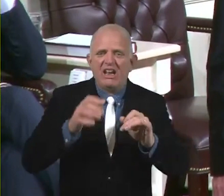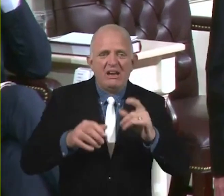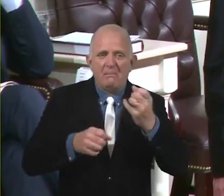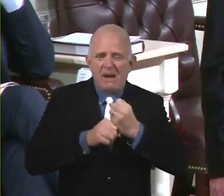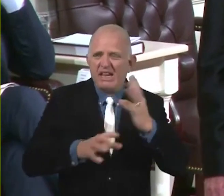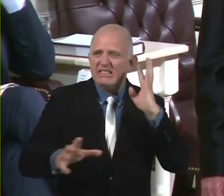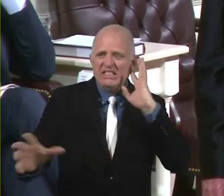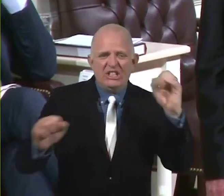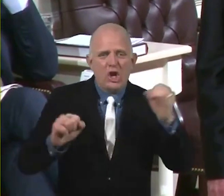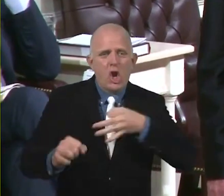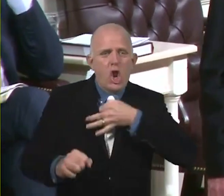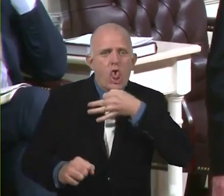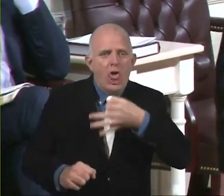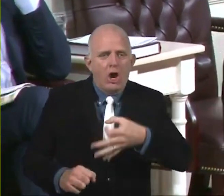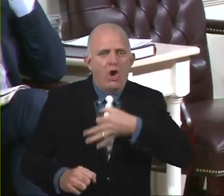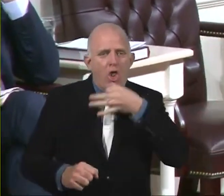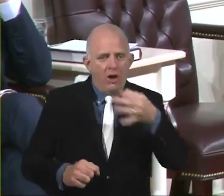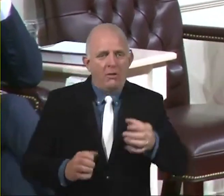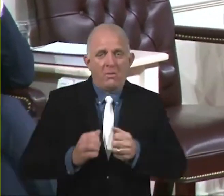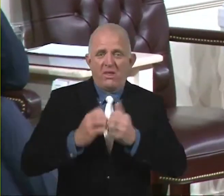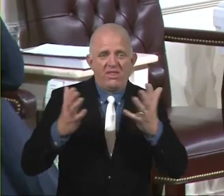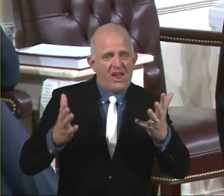You'll be there all day.